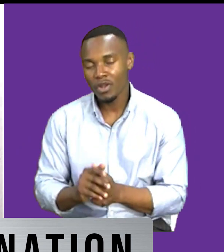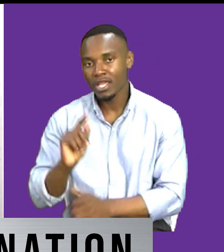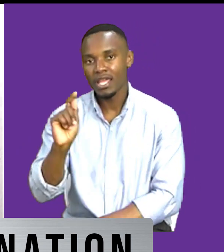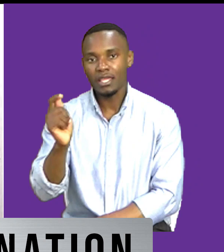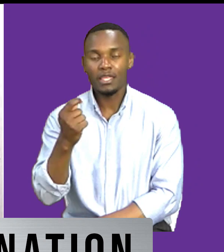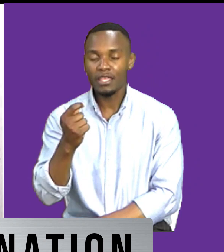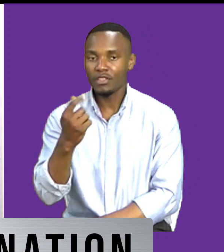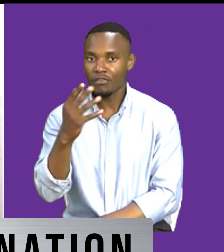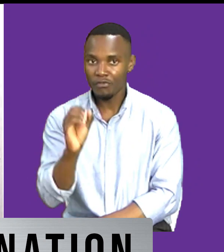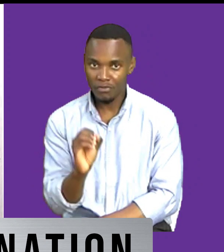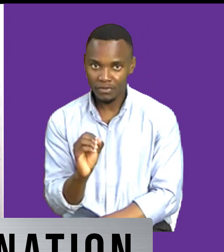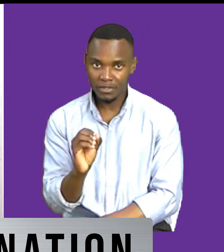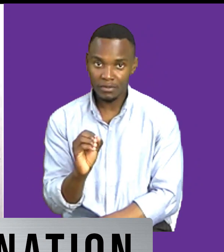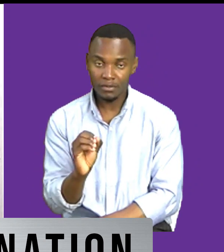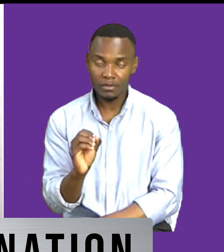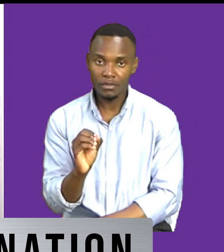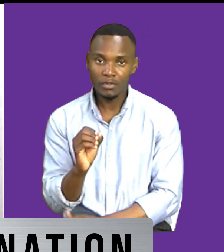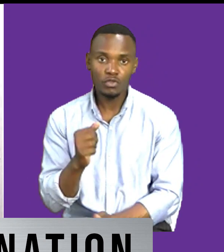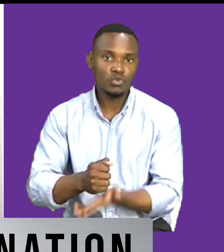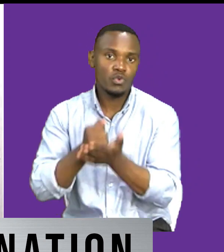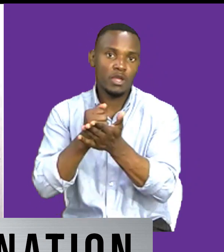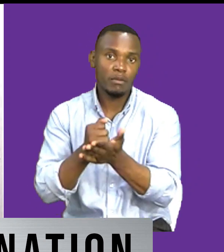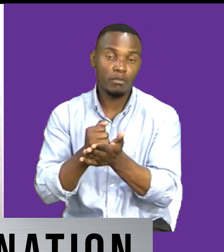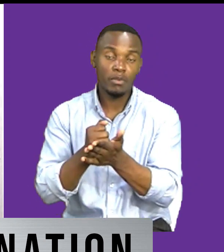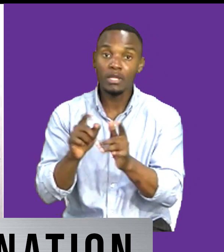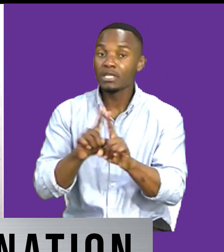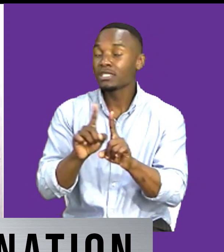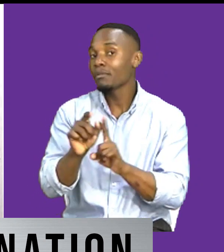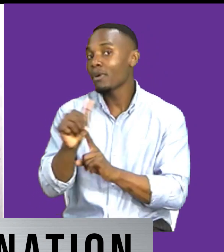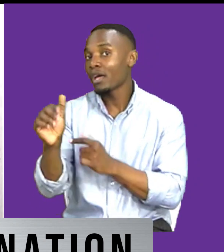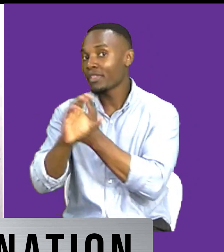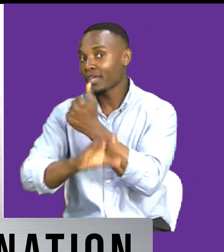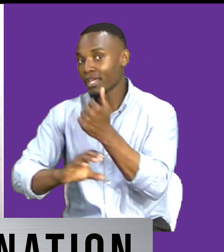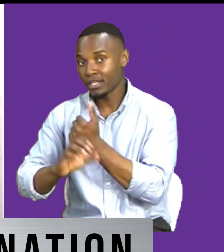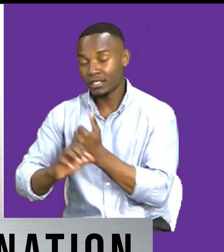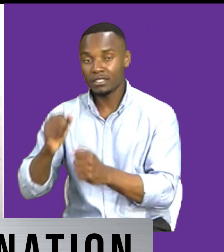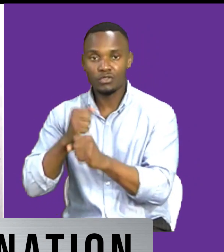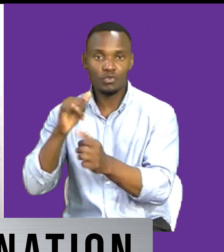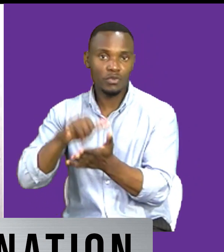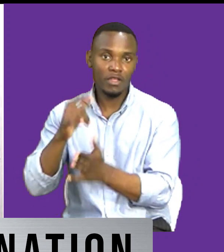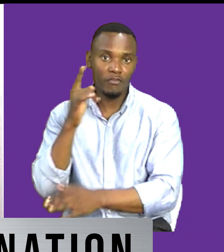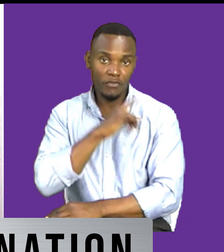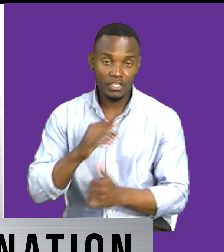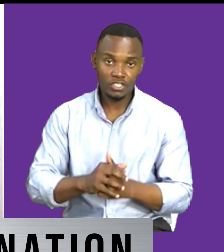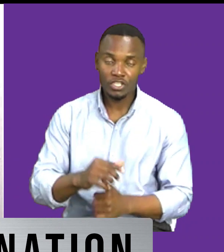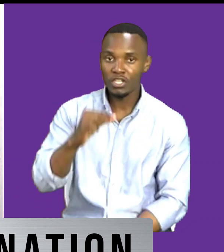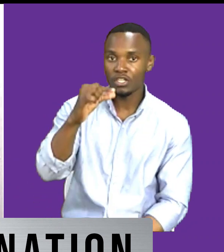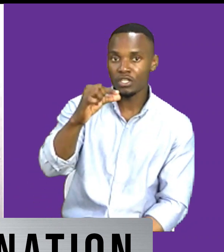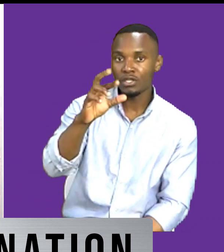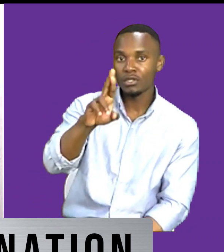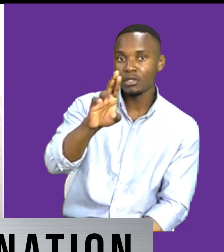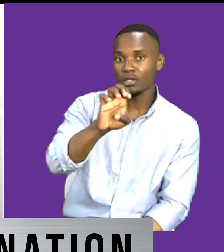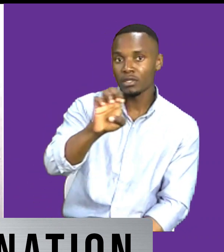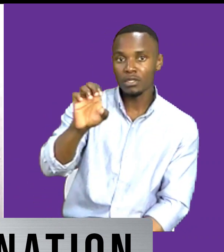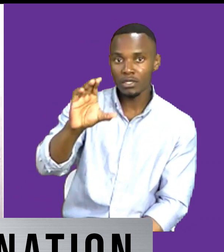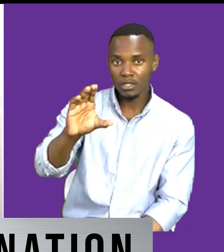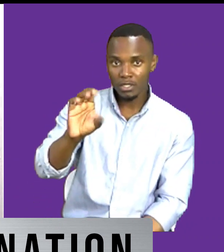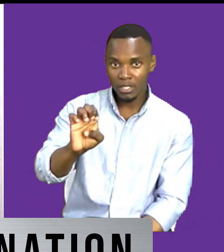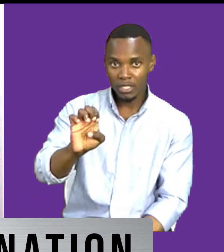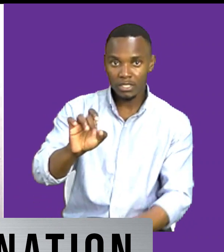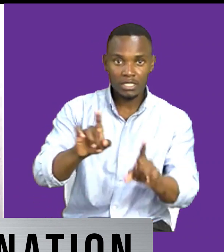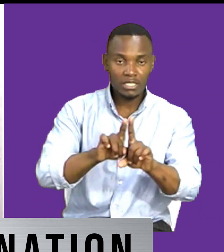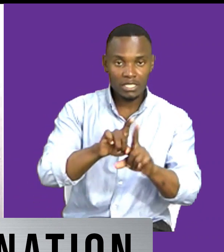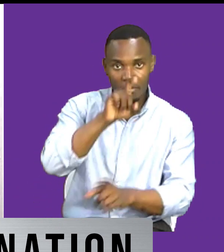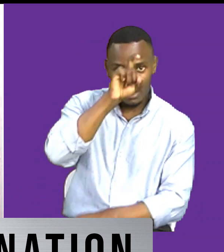be saved. Middle classes in other countries have done that. Take the question of Greece or Egypt or even Tunisia. When